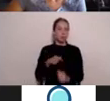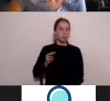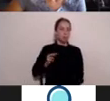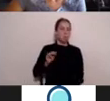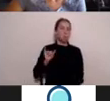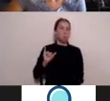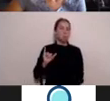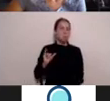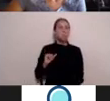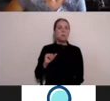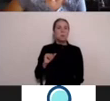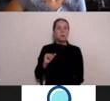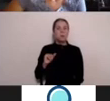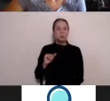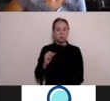know, because only